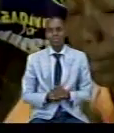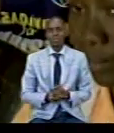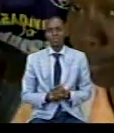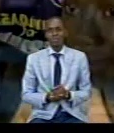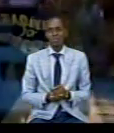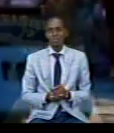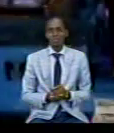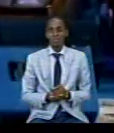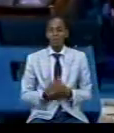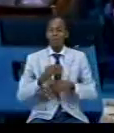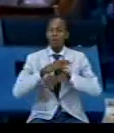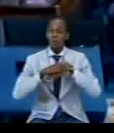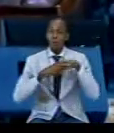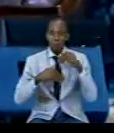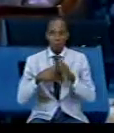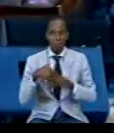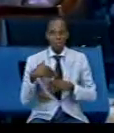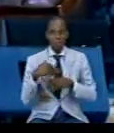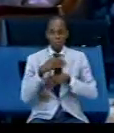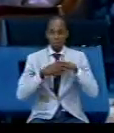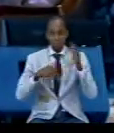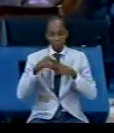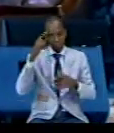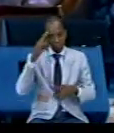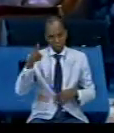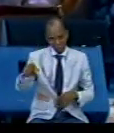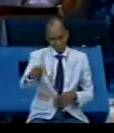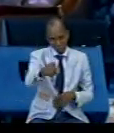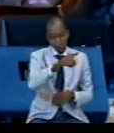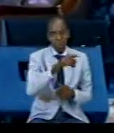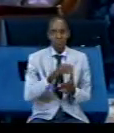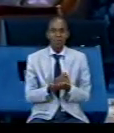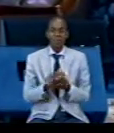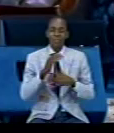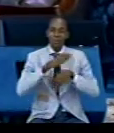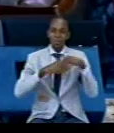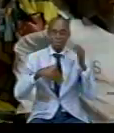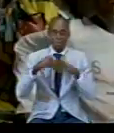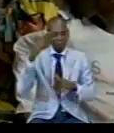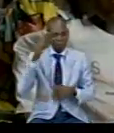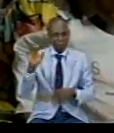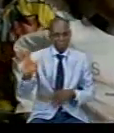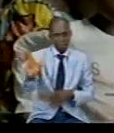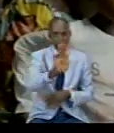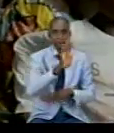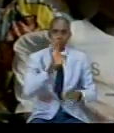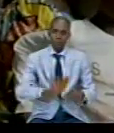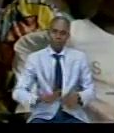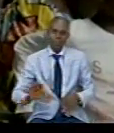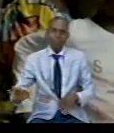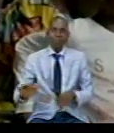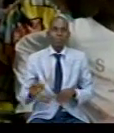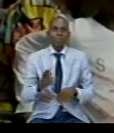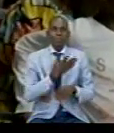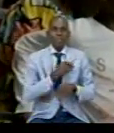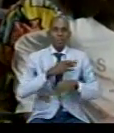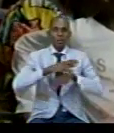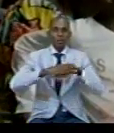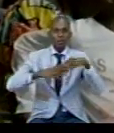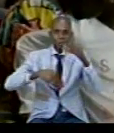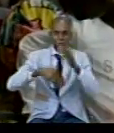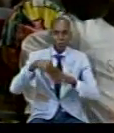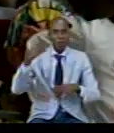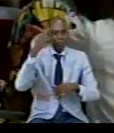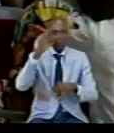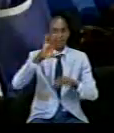Comfort. Comfort for you. Comfort for your children. And comfort for your families